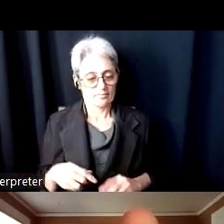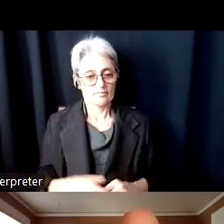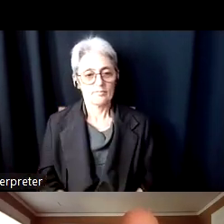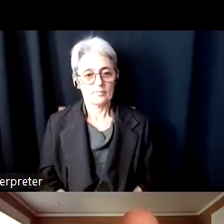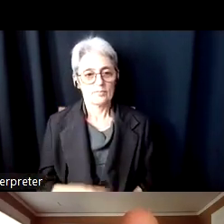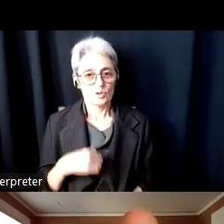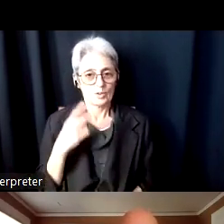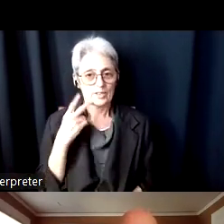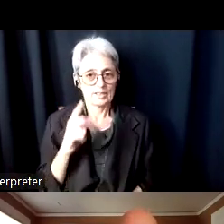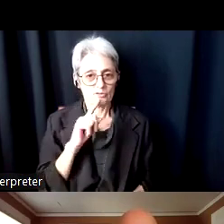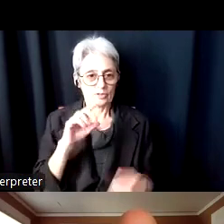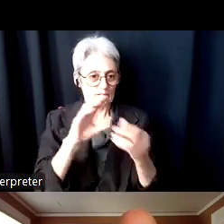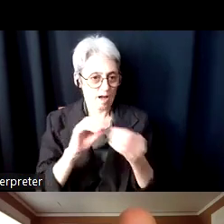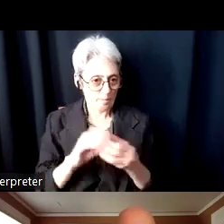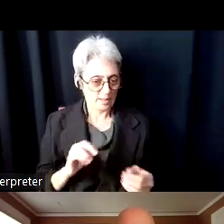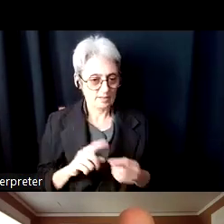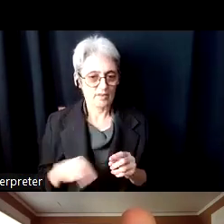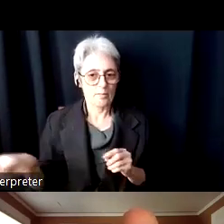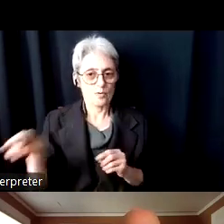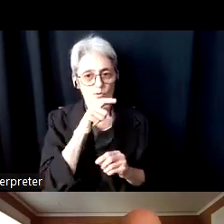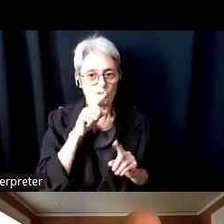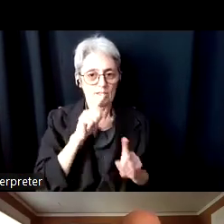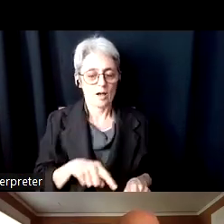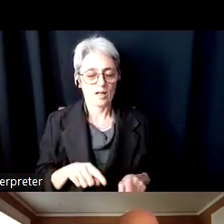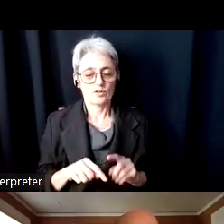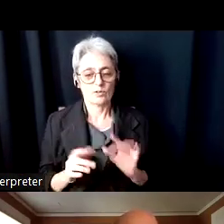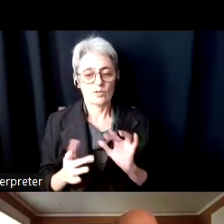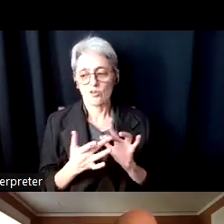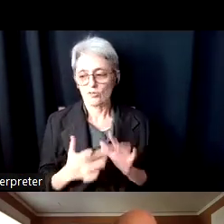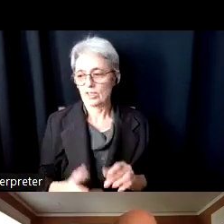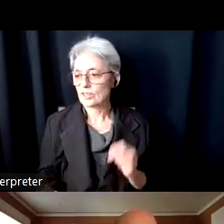we received from people who responded to our outreach efforts.